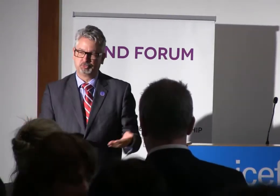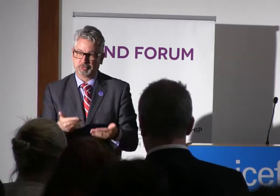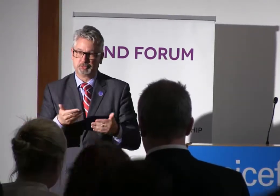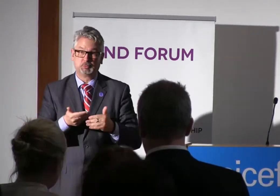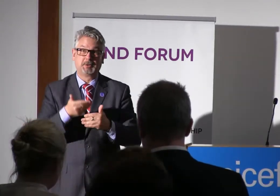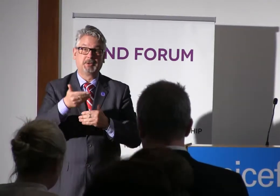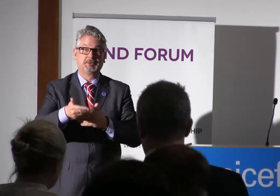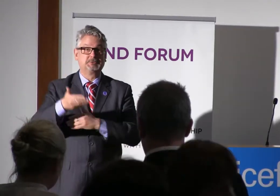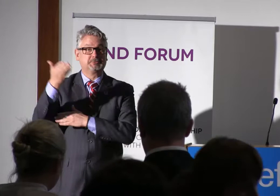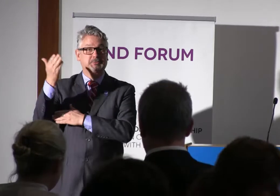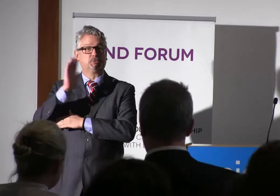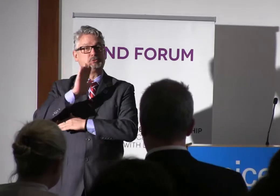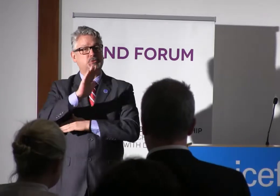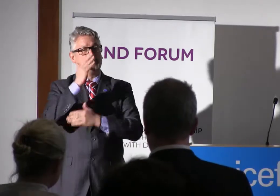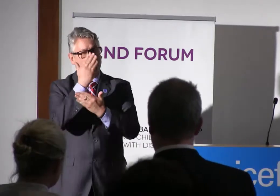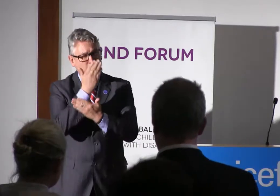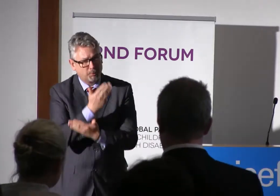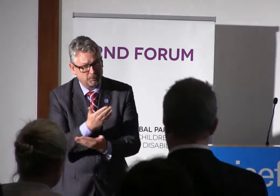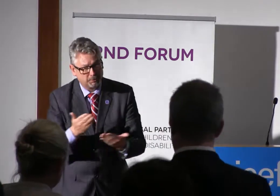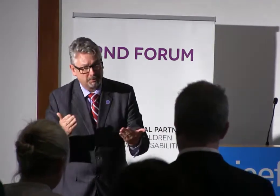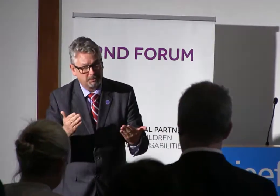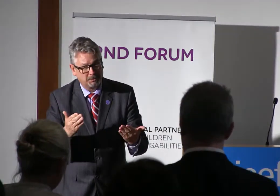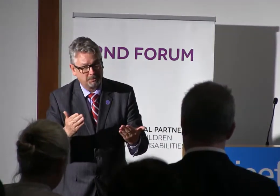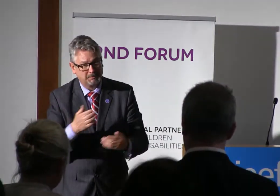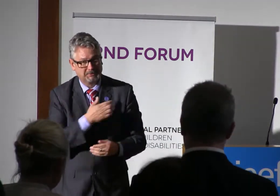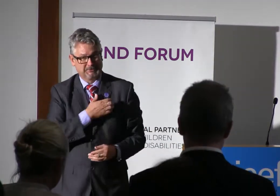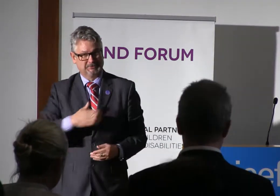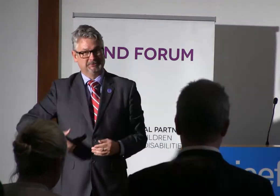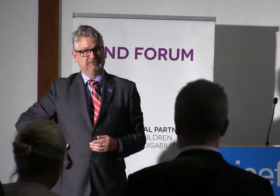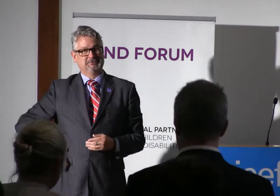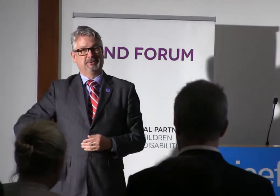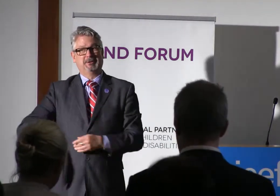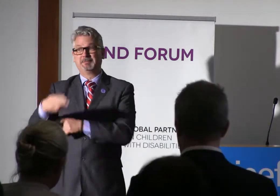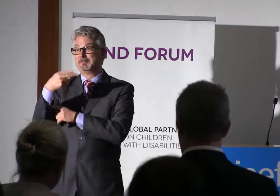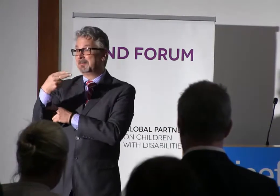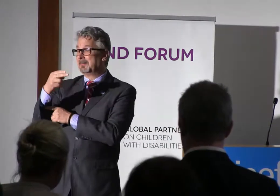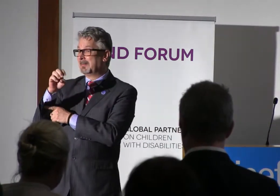We can wave our hands in the air. That's one way.